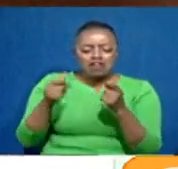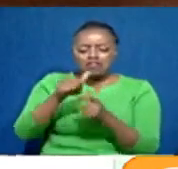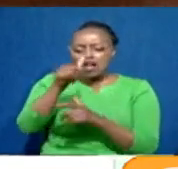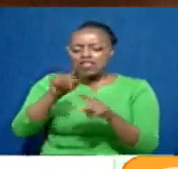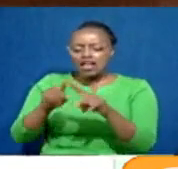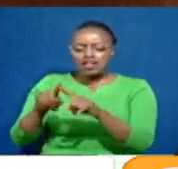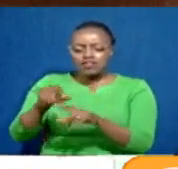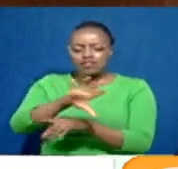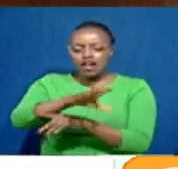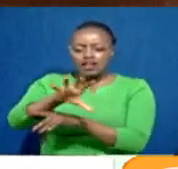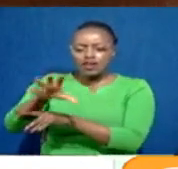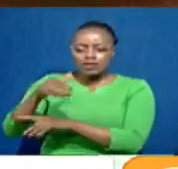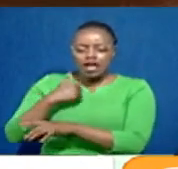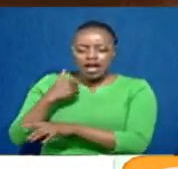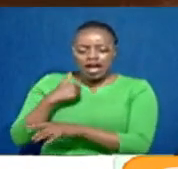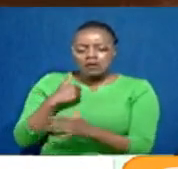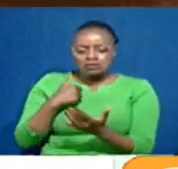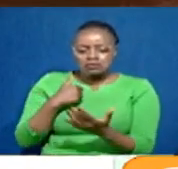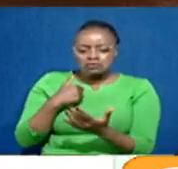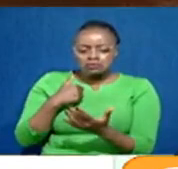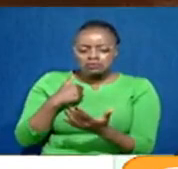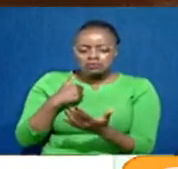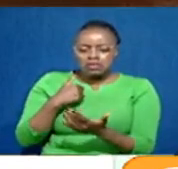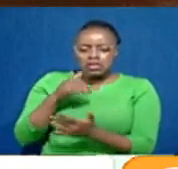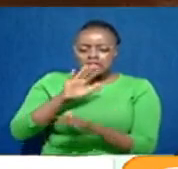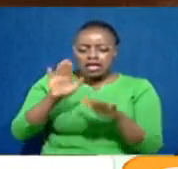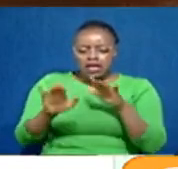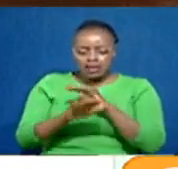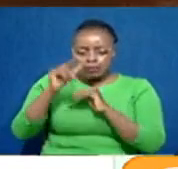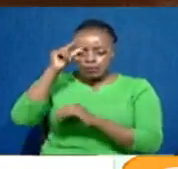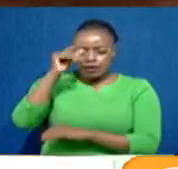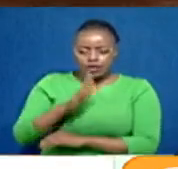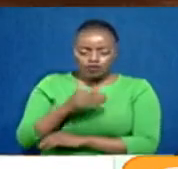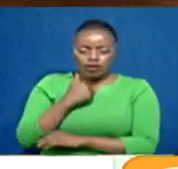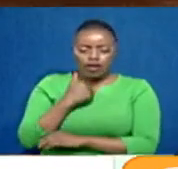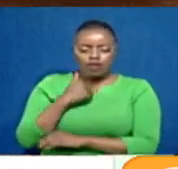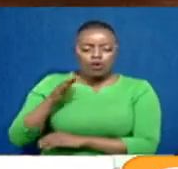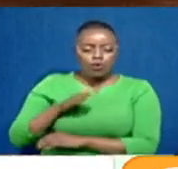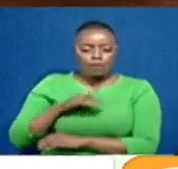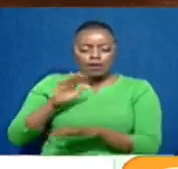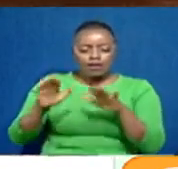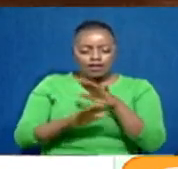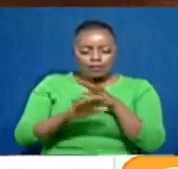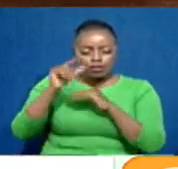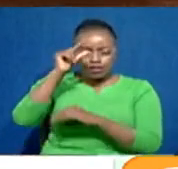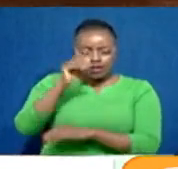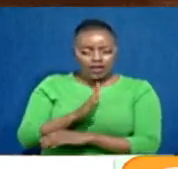of other counties that have also had deputy governors, women deputy